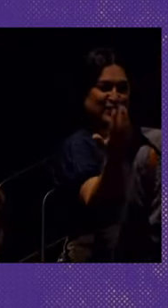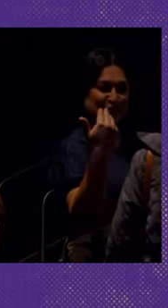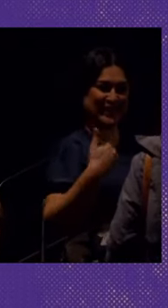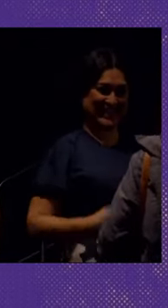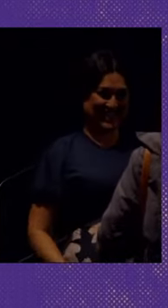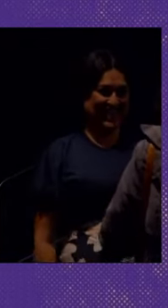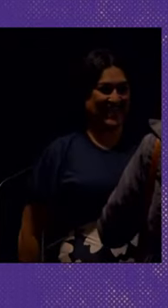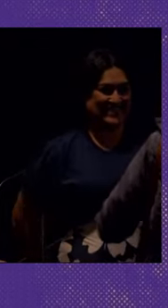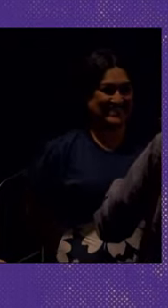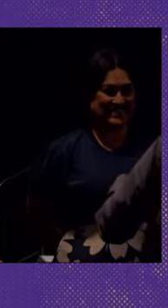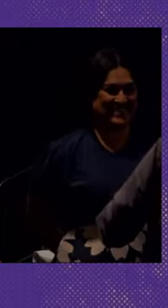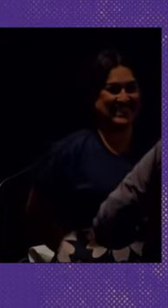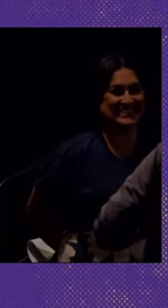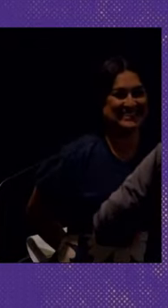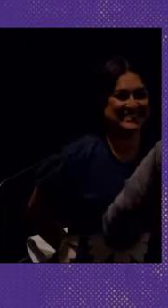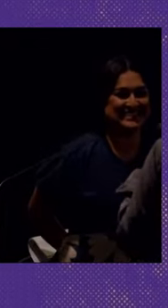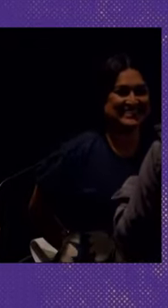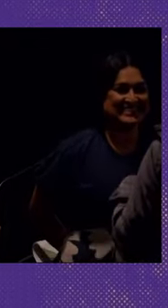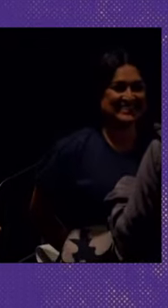Thank you.